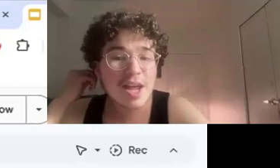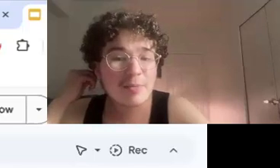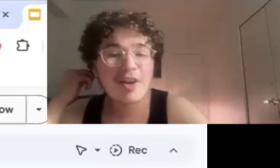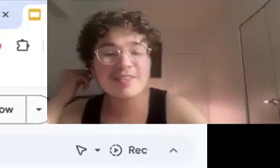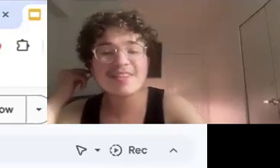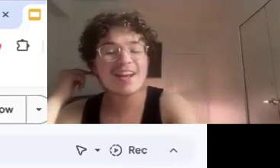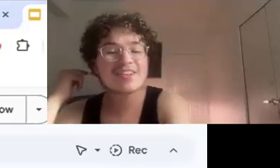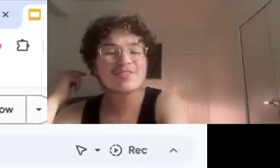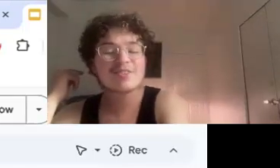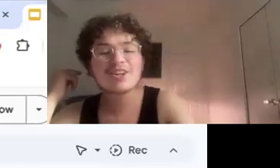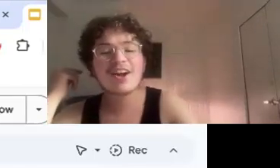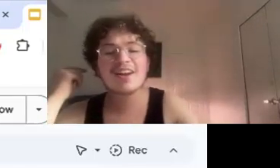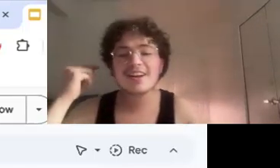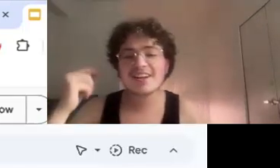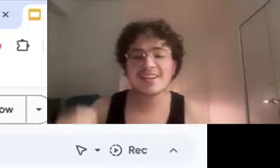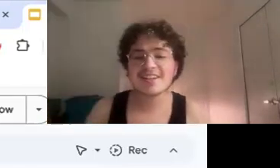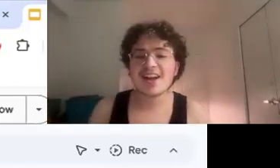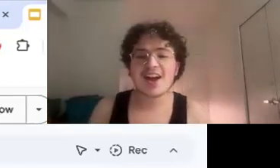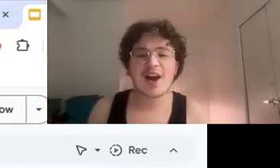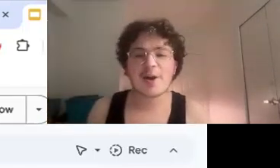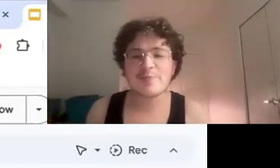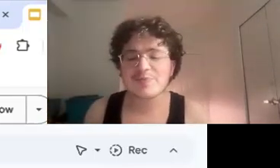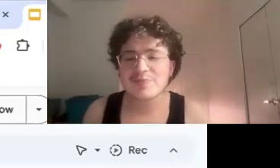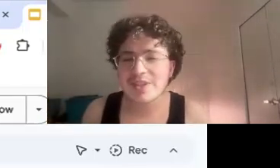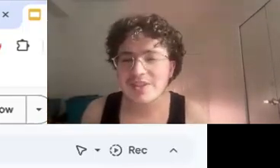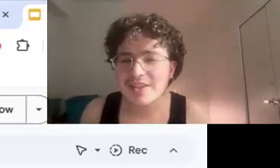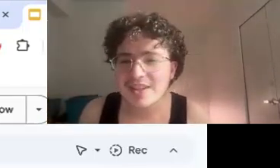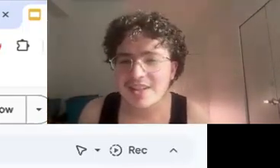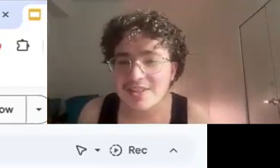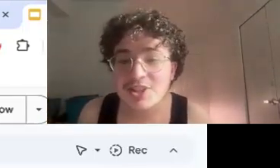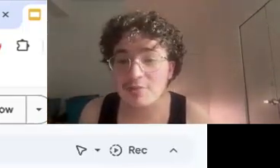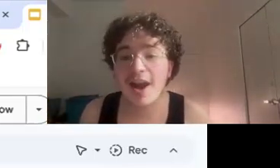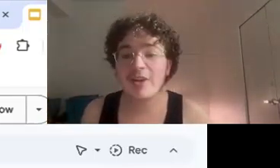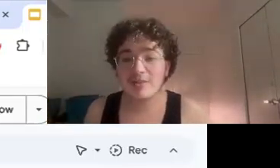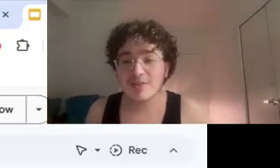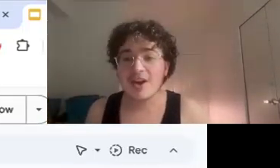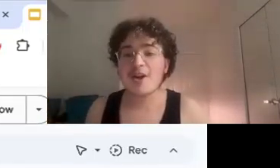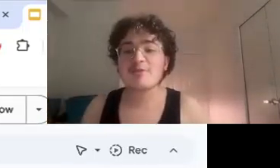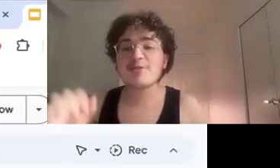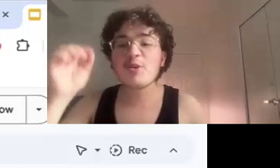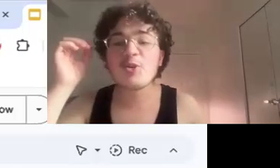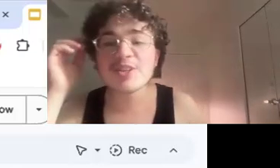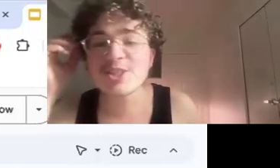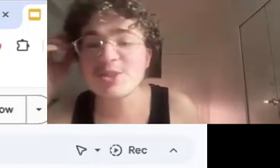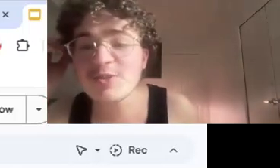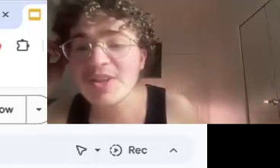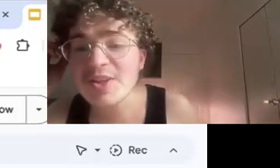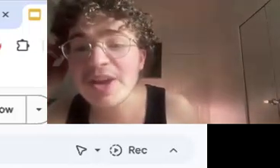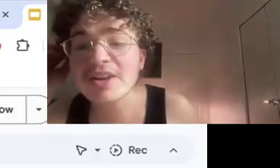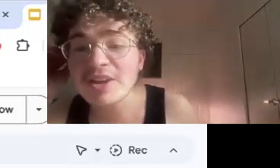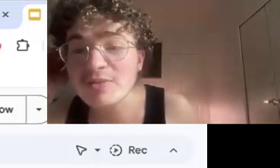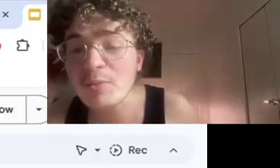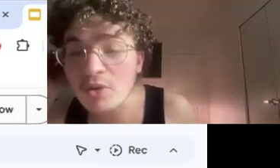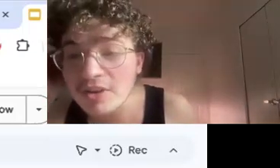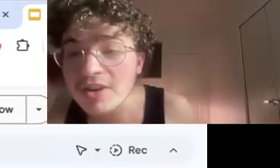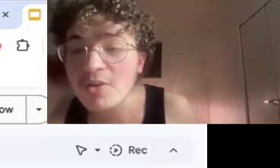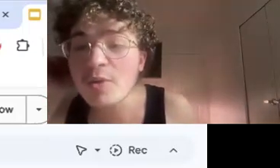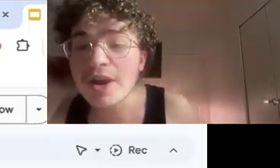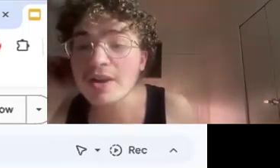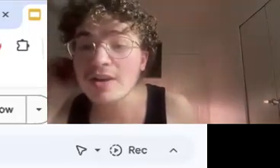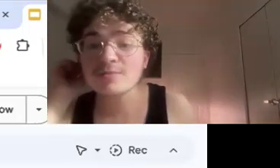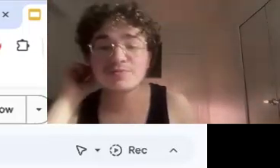things up in a timely manner. So I spoke with a